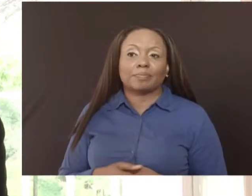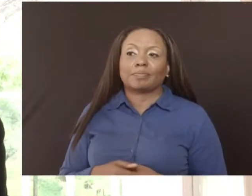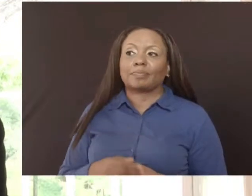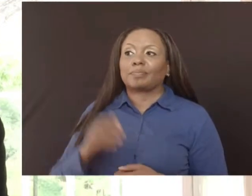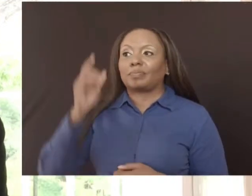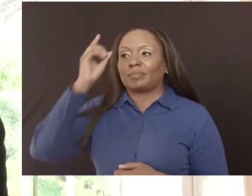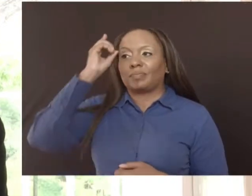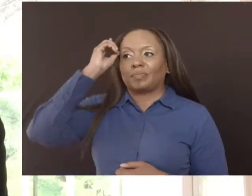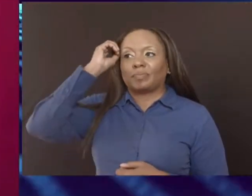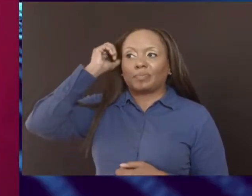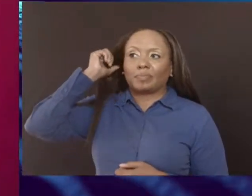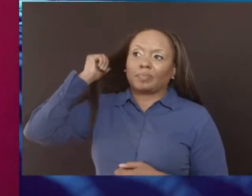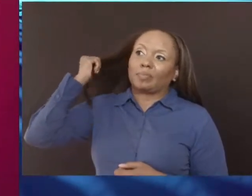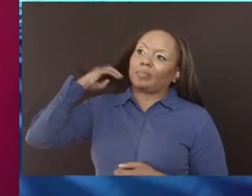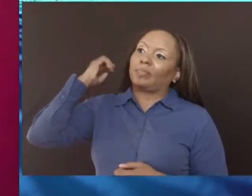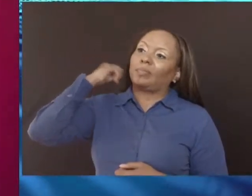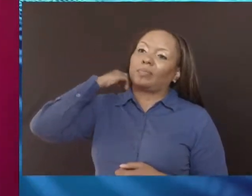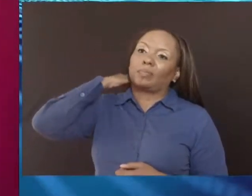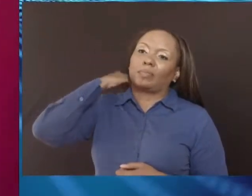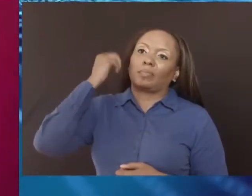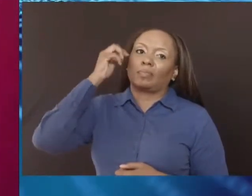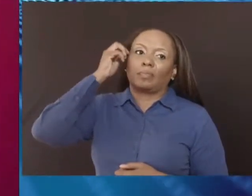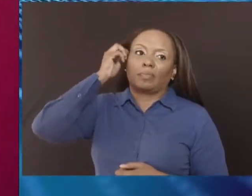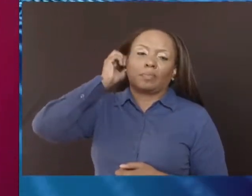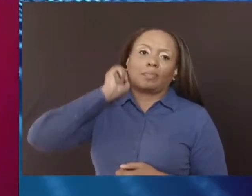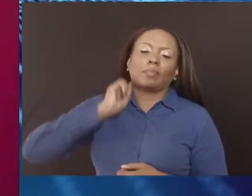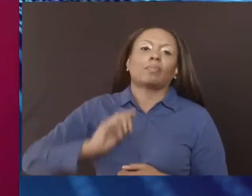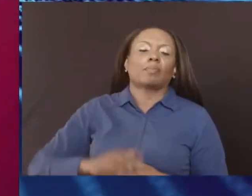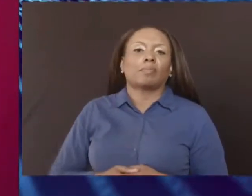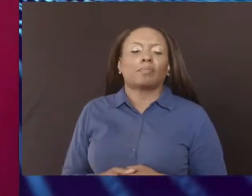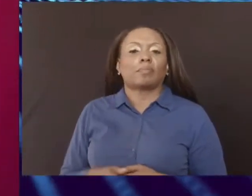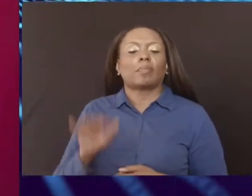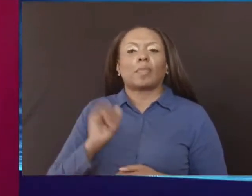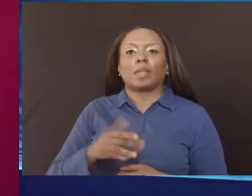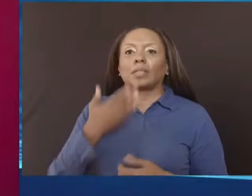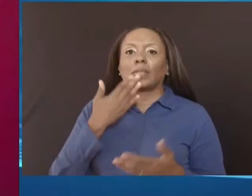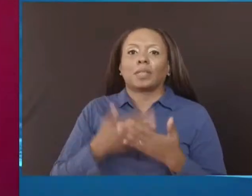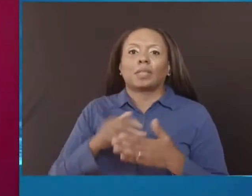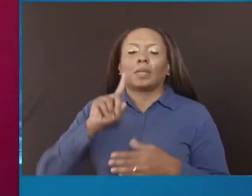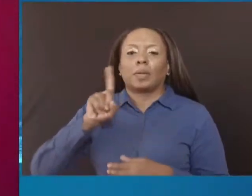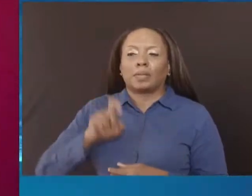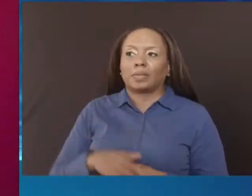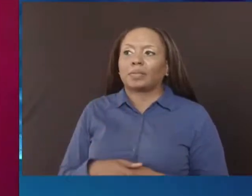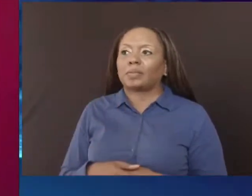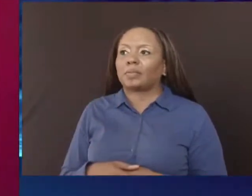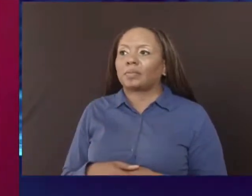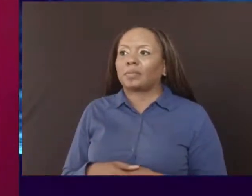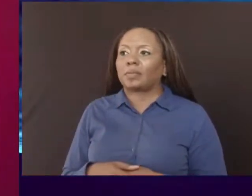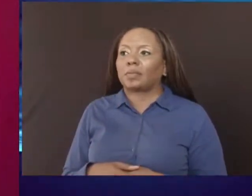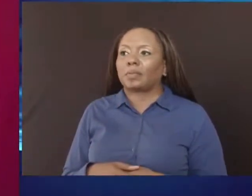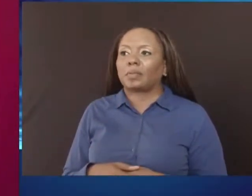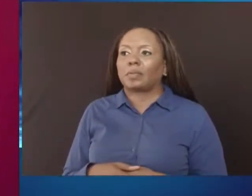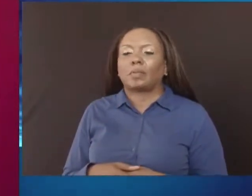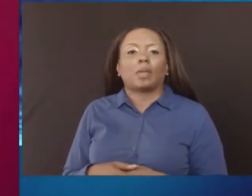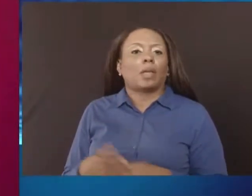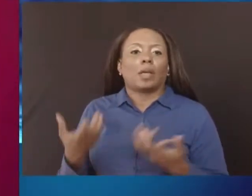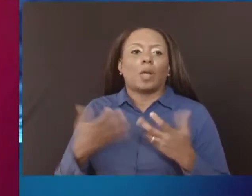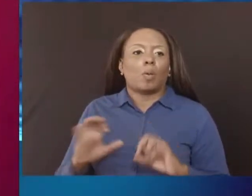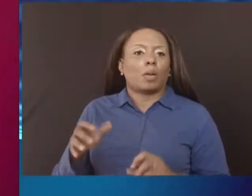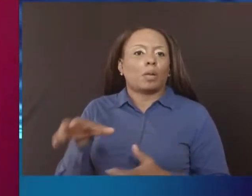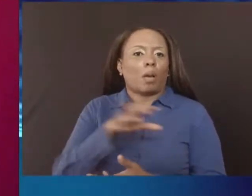Right. So Ms. Ellis asked a great question. So let us not confuse quarantine and